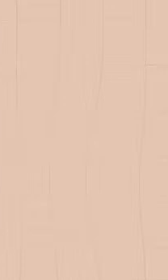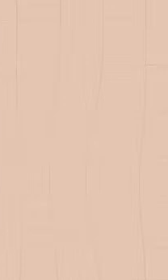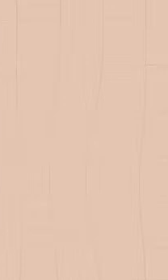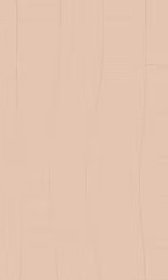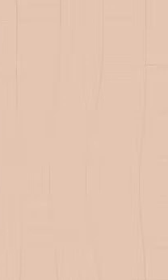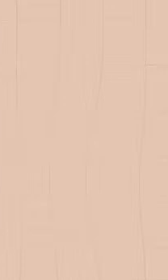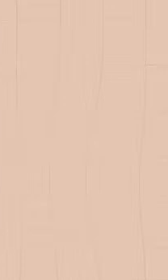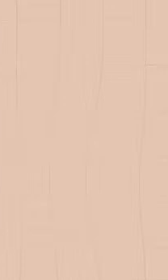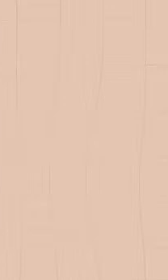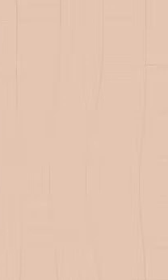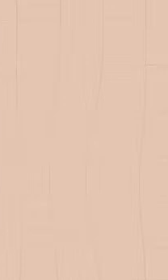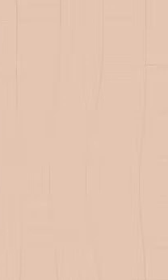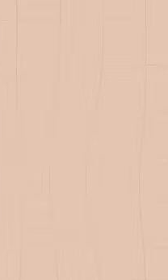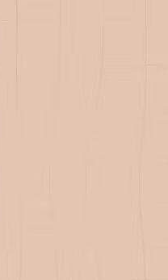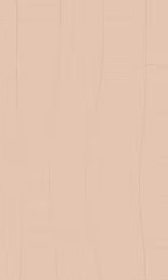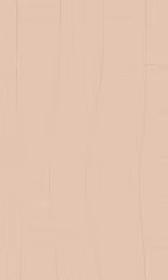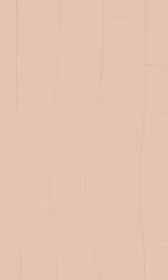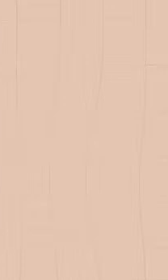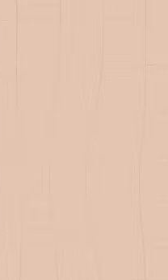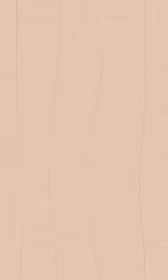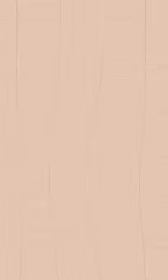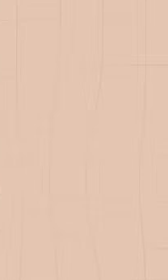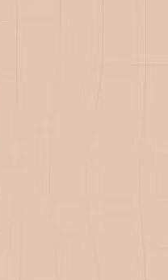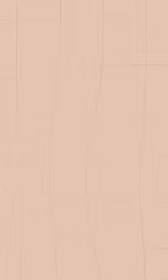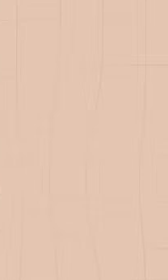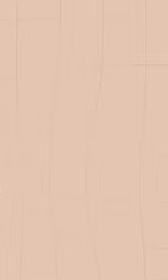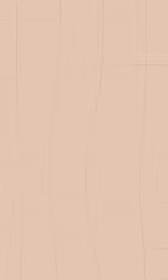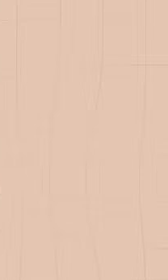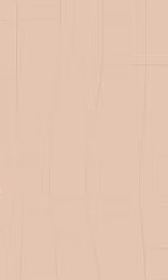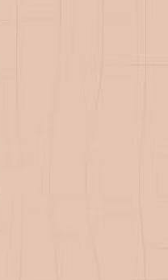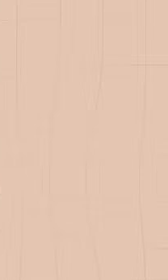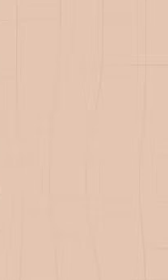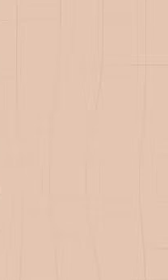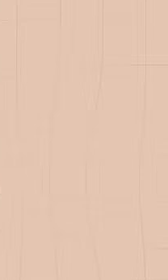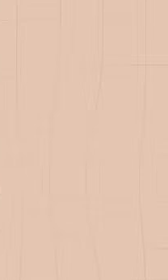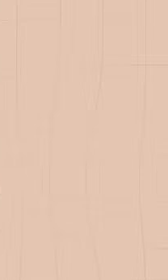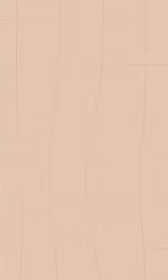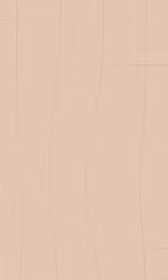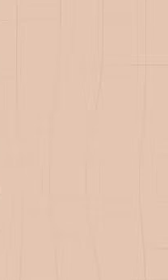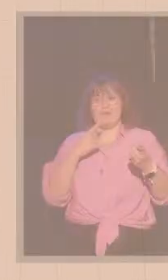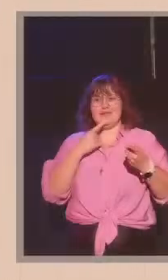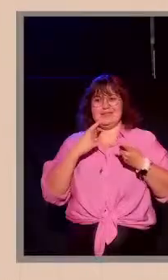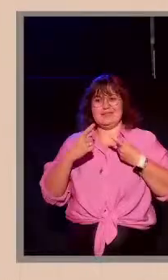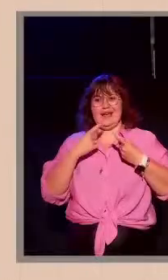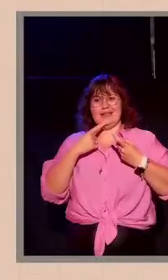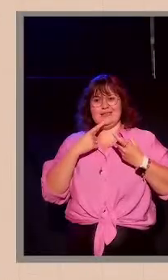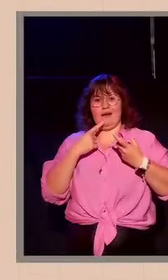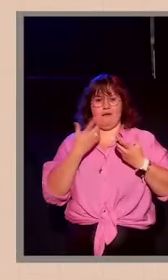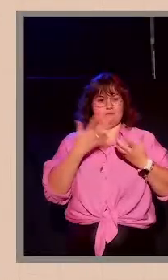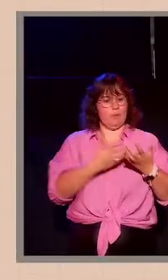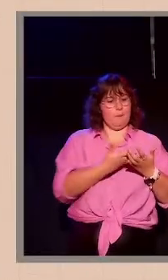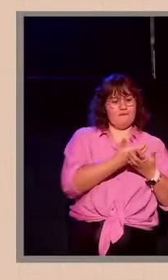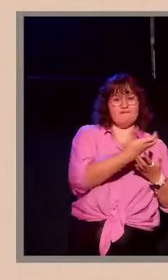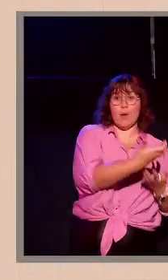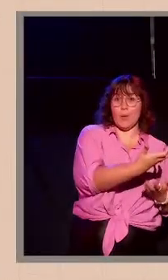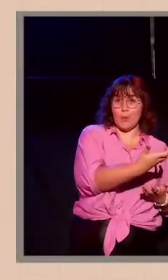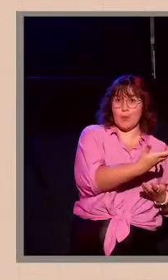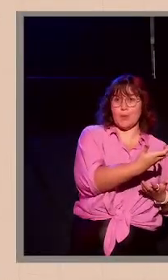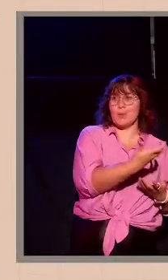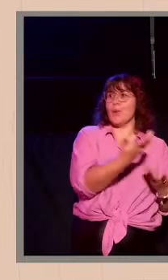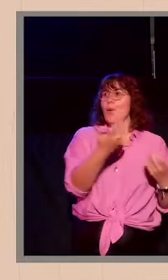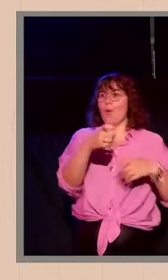the, yes, okay, so this is sending movement data from phones or